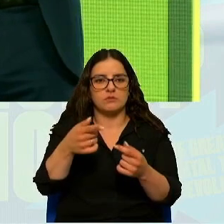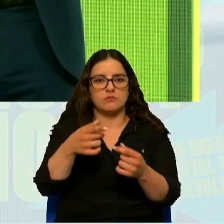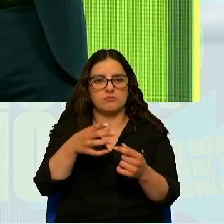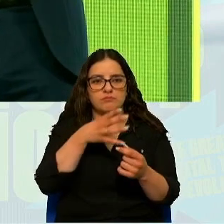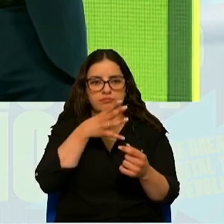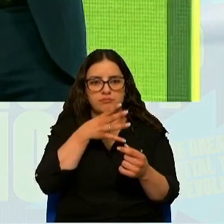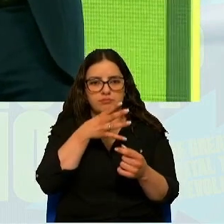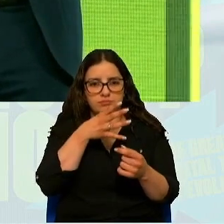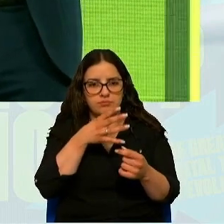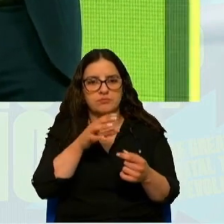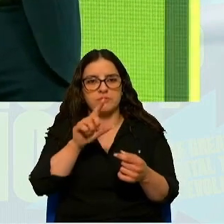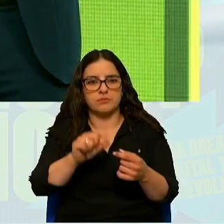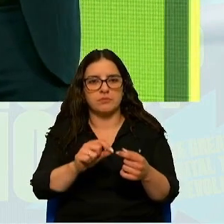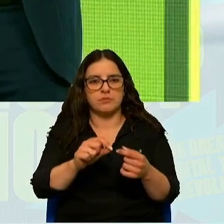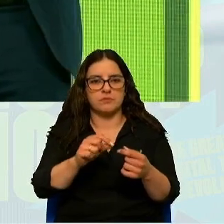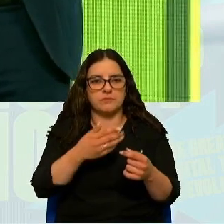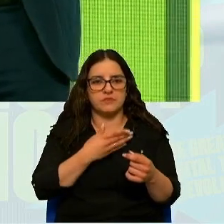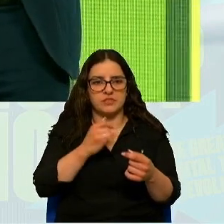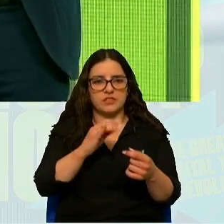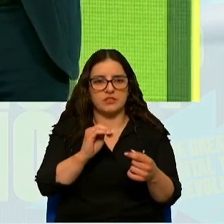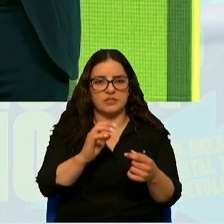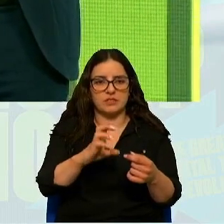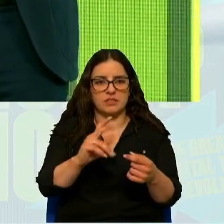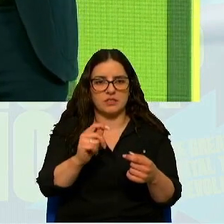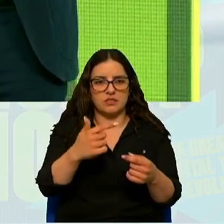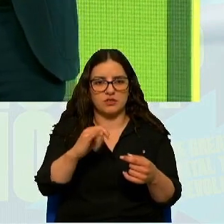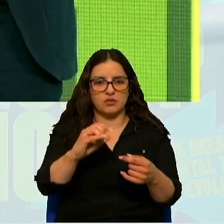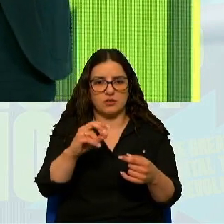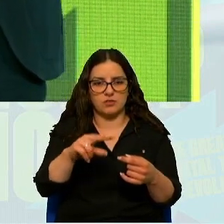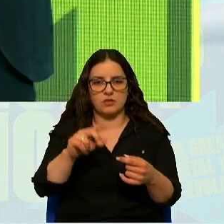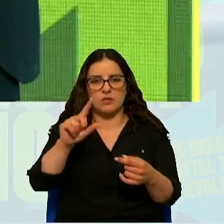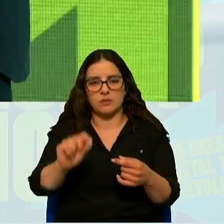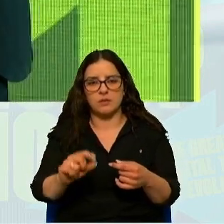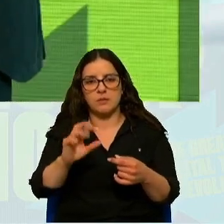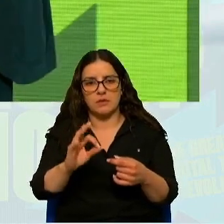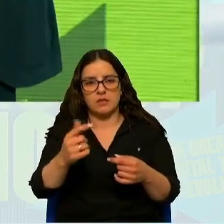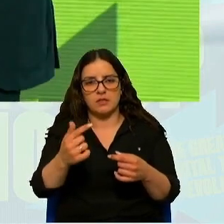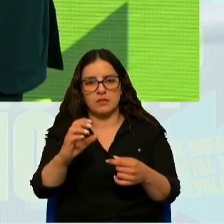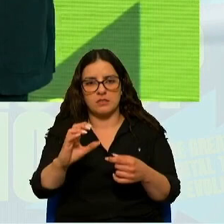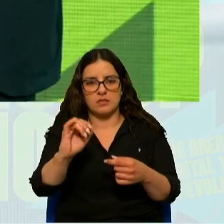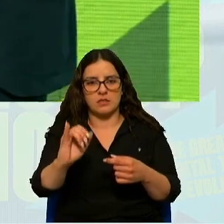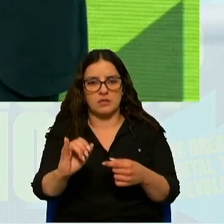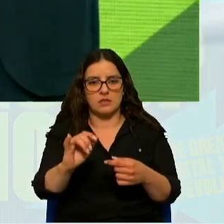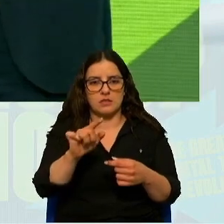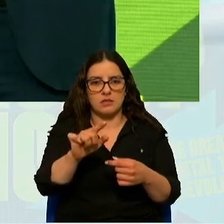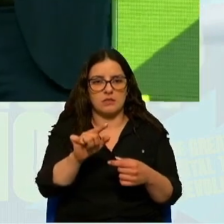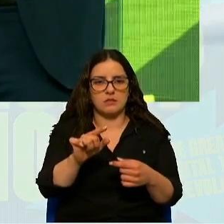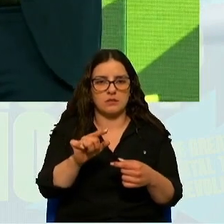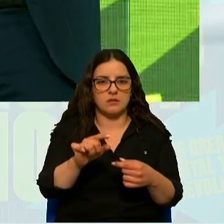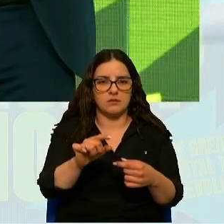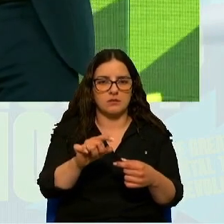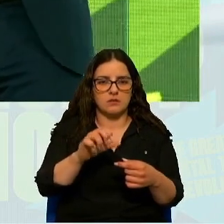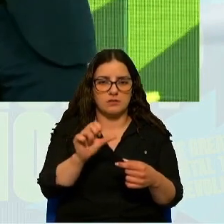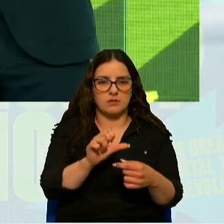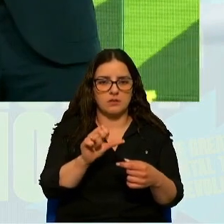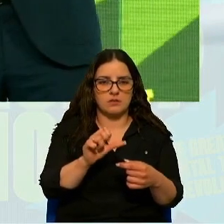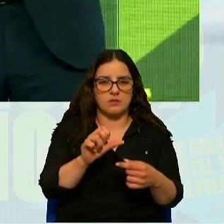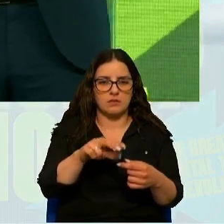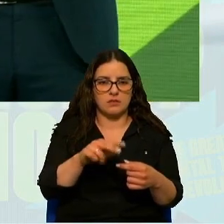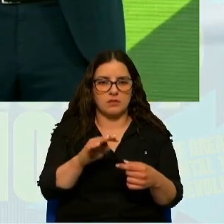discussion PTCI in defense, with large participation